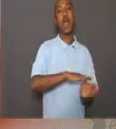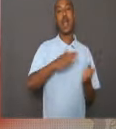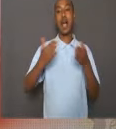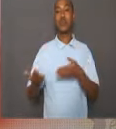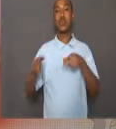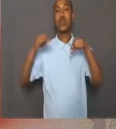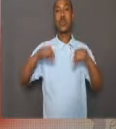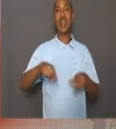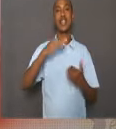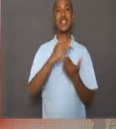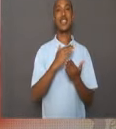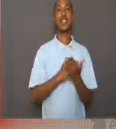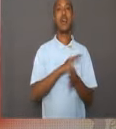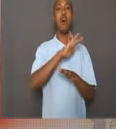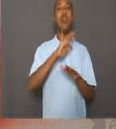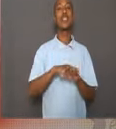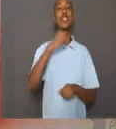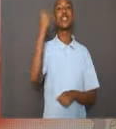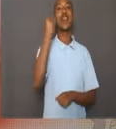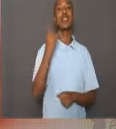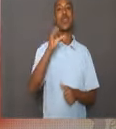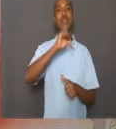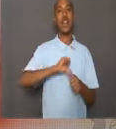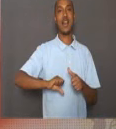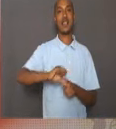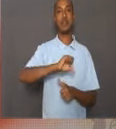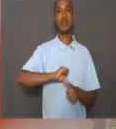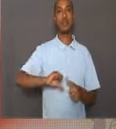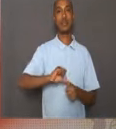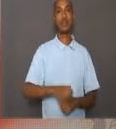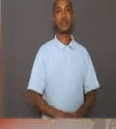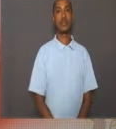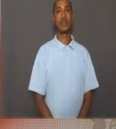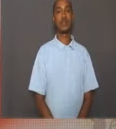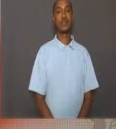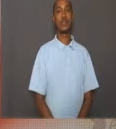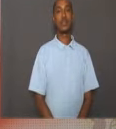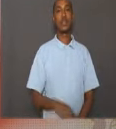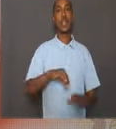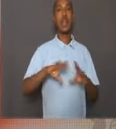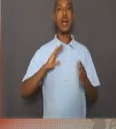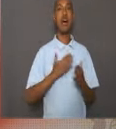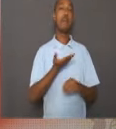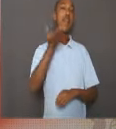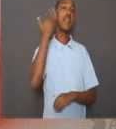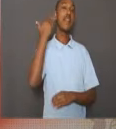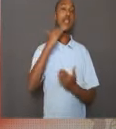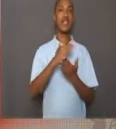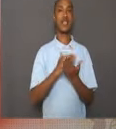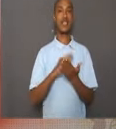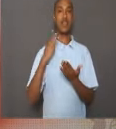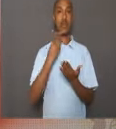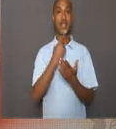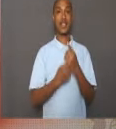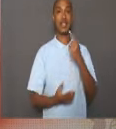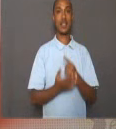Welcome to today's lesson on the structure of the atom. In our previous lesson, we discussed